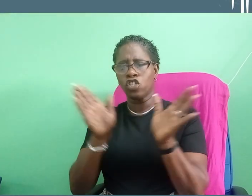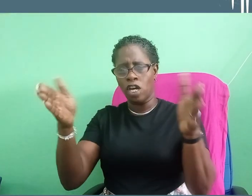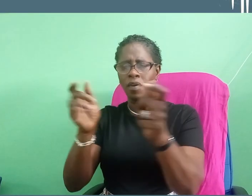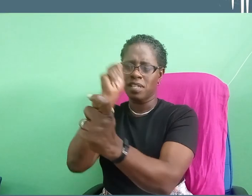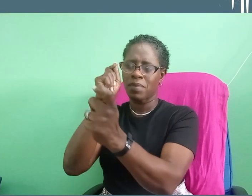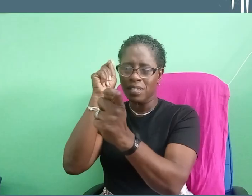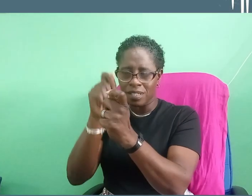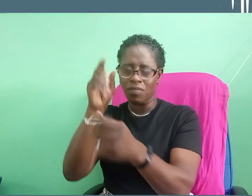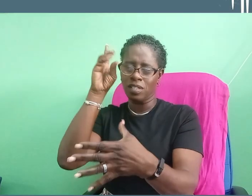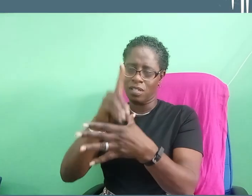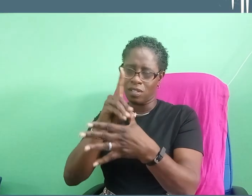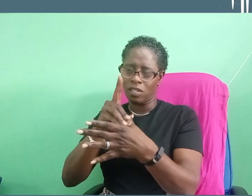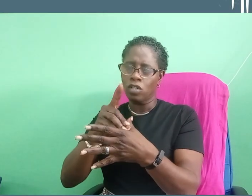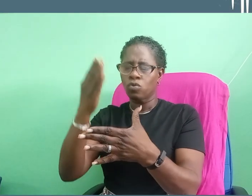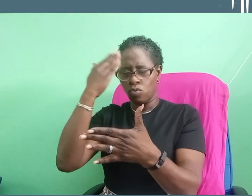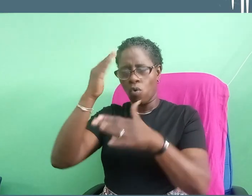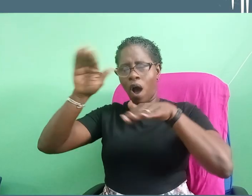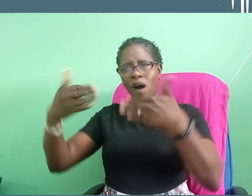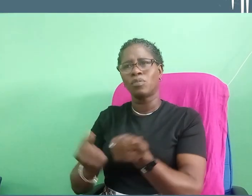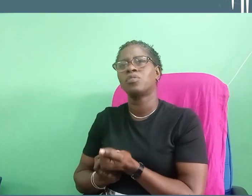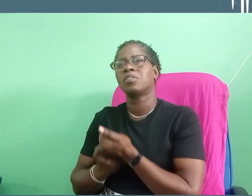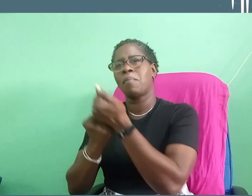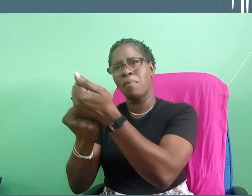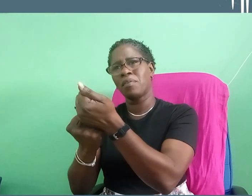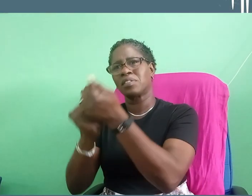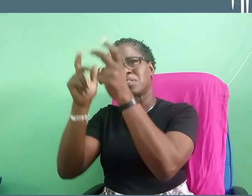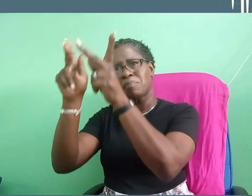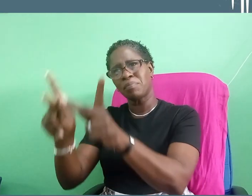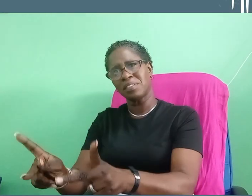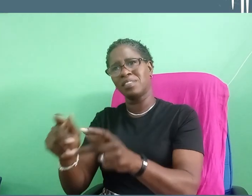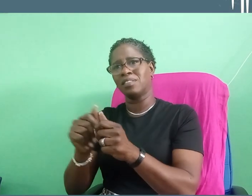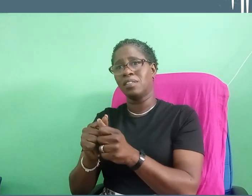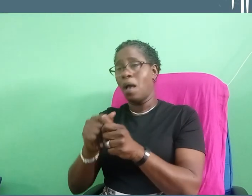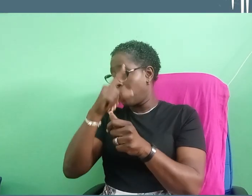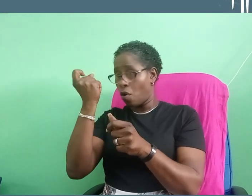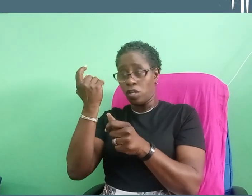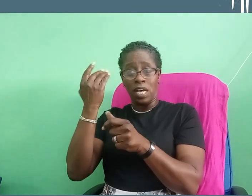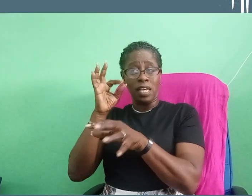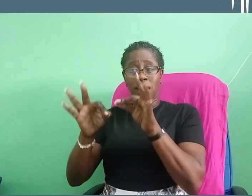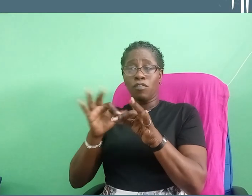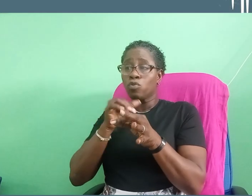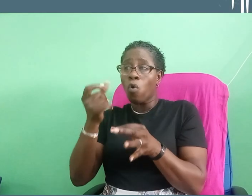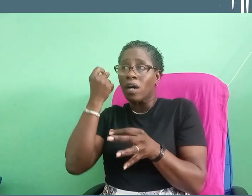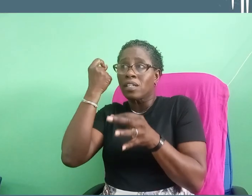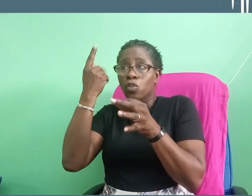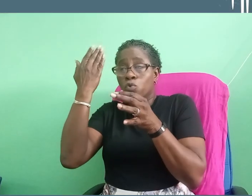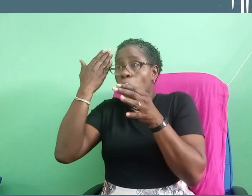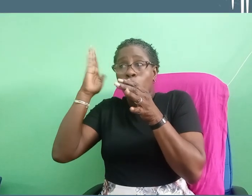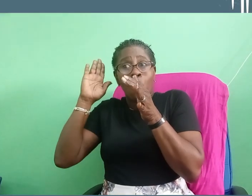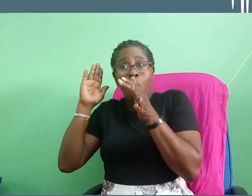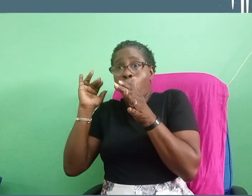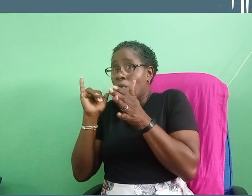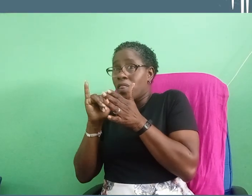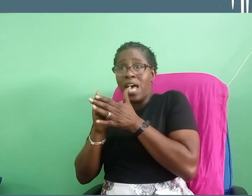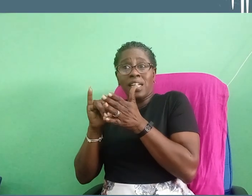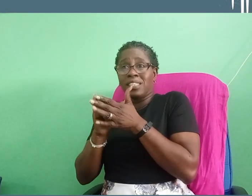specific, in order to best support your clients. Because if you don't have that lens of understanding, here's all the